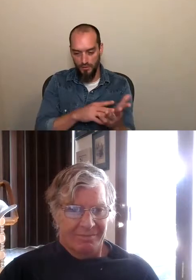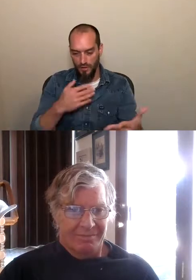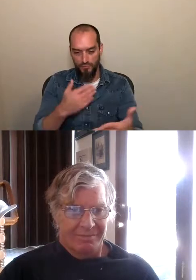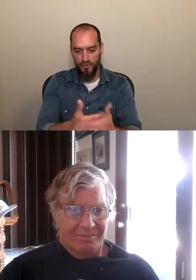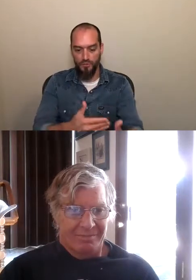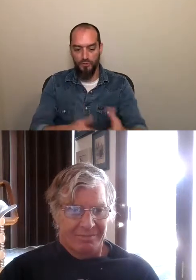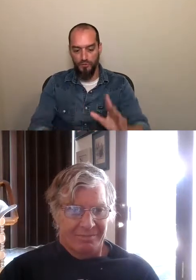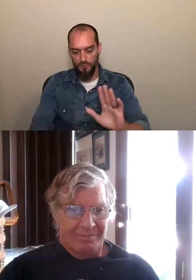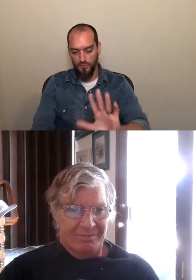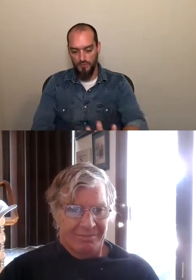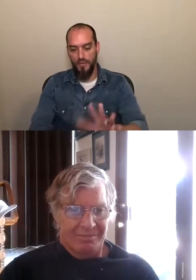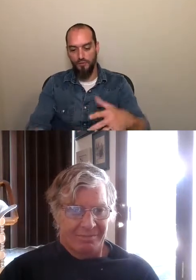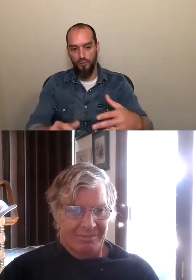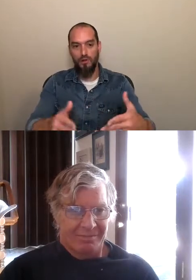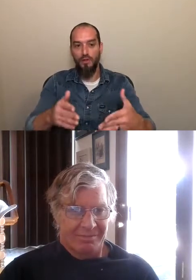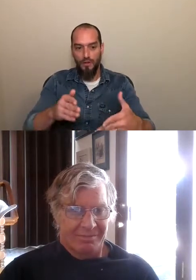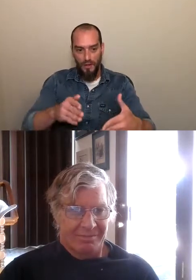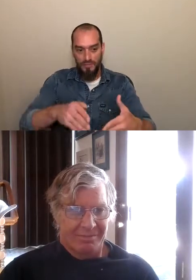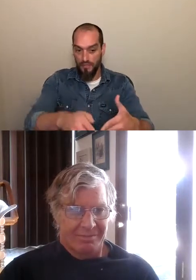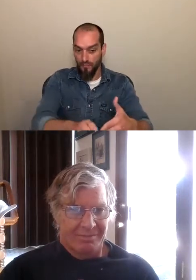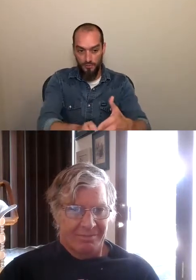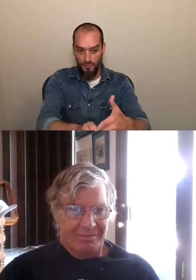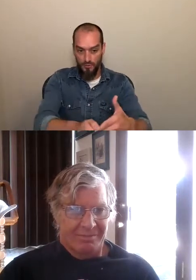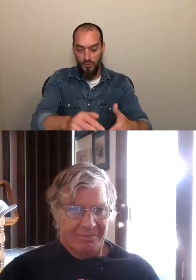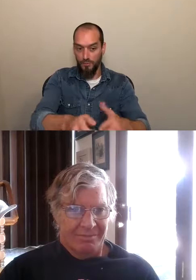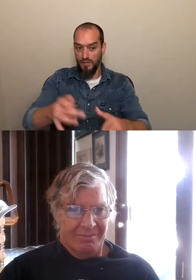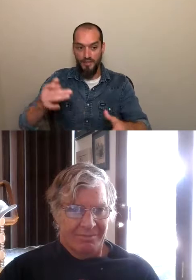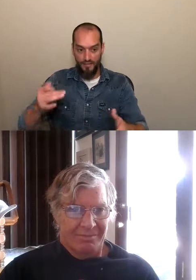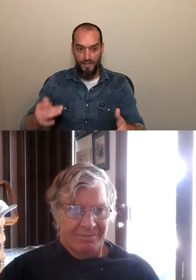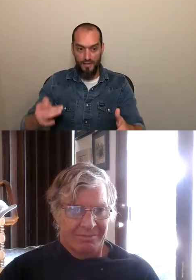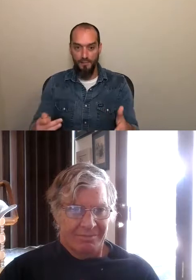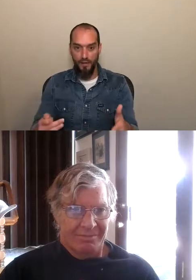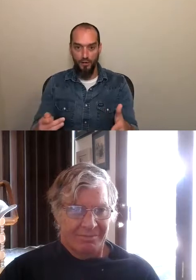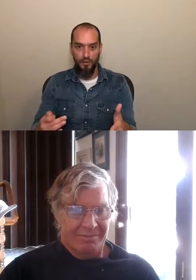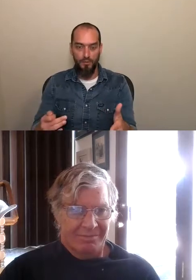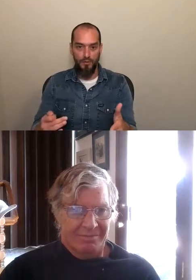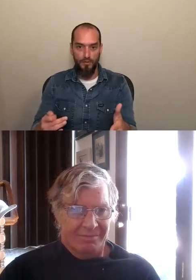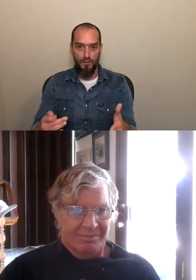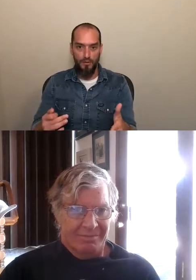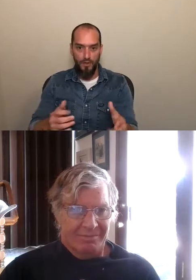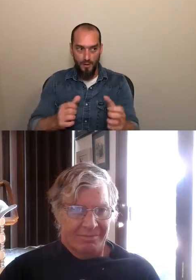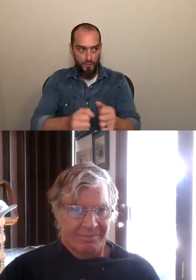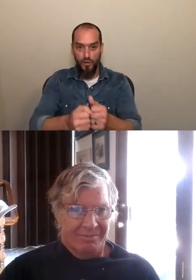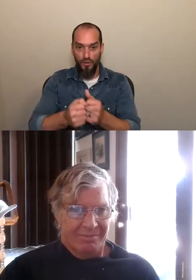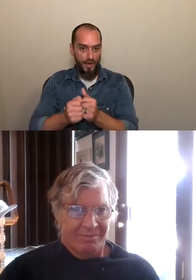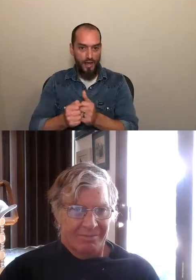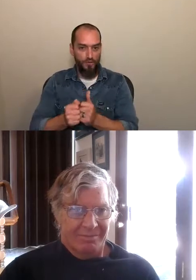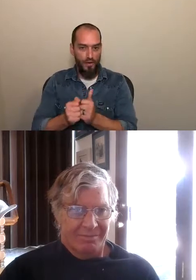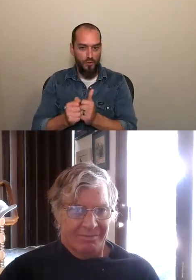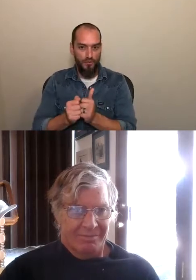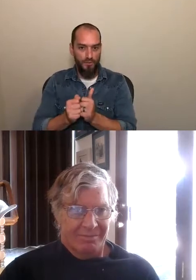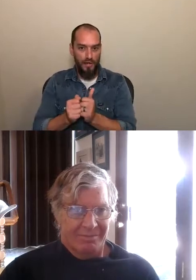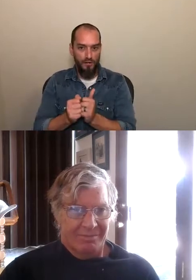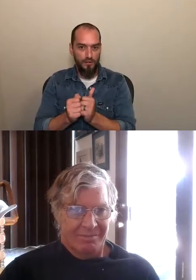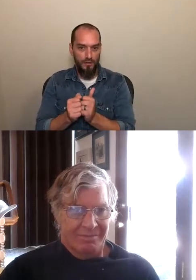all. If I find there's a source of mold inside of a wall, I'm sticking a tube into the wall, I'm connecting that to my bio pump, and I'm gonna draw the air out of